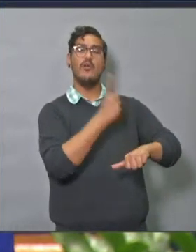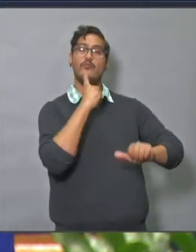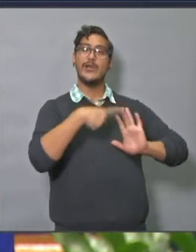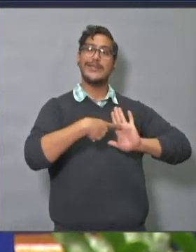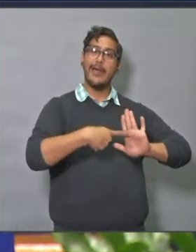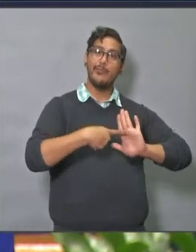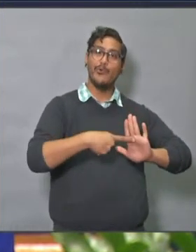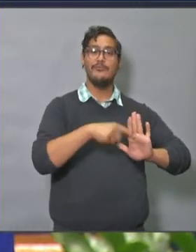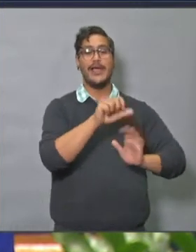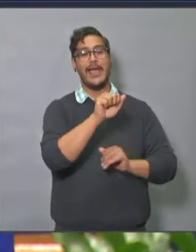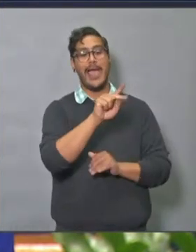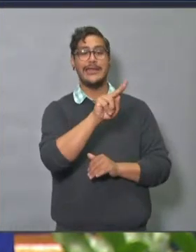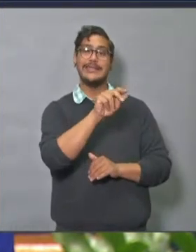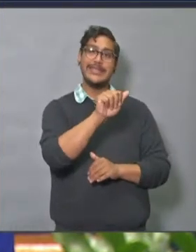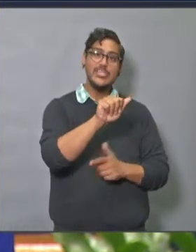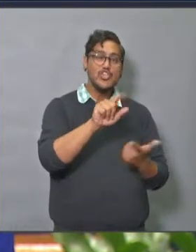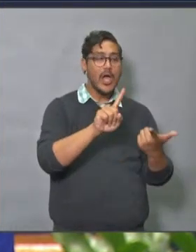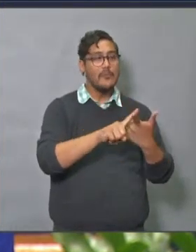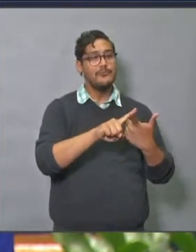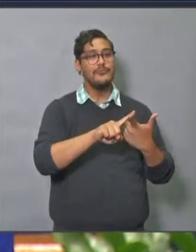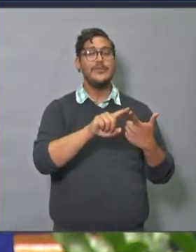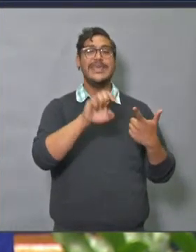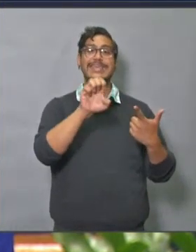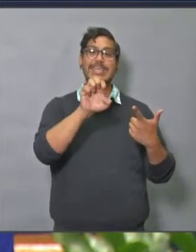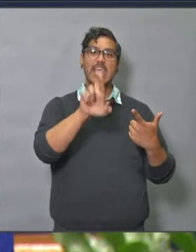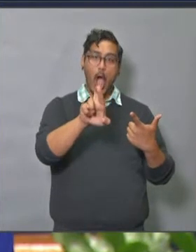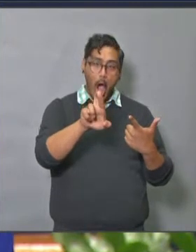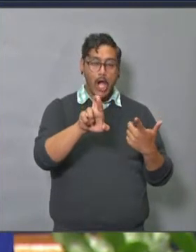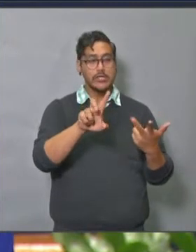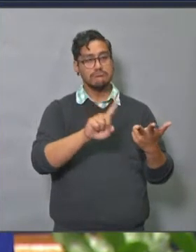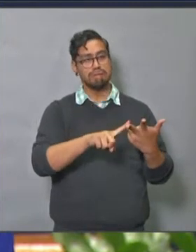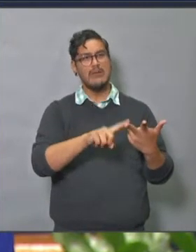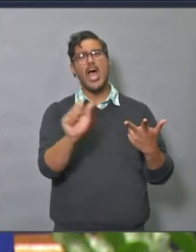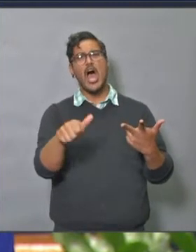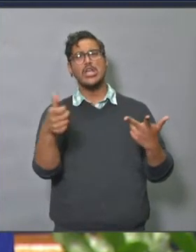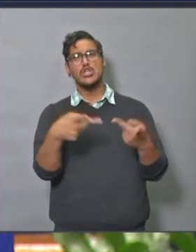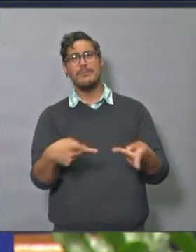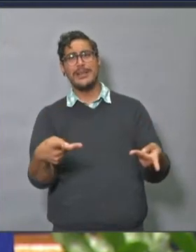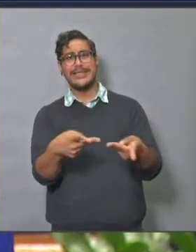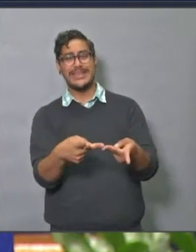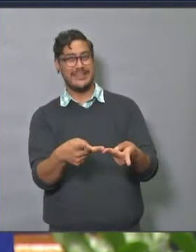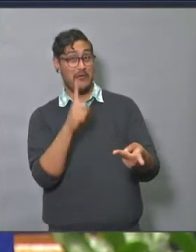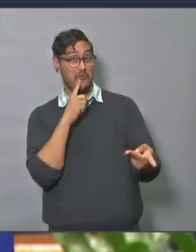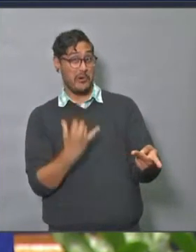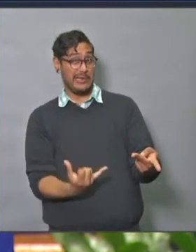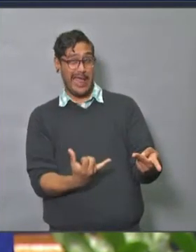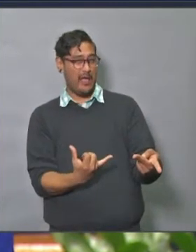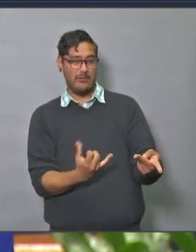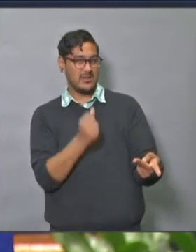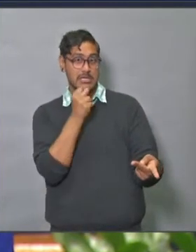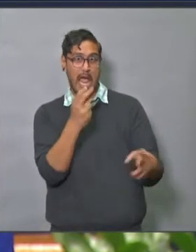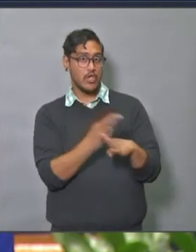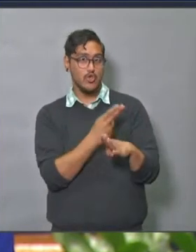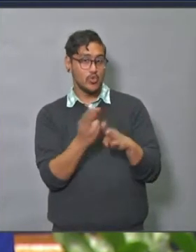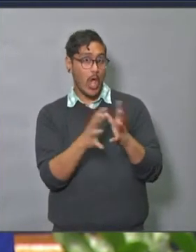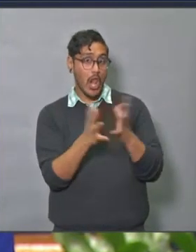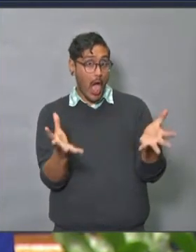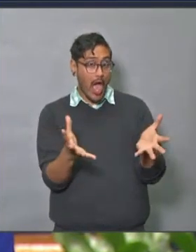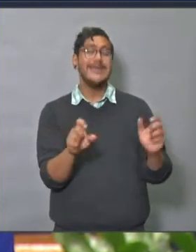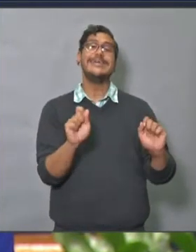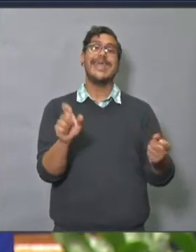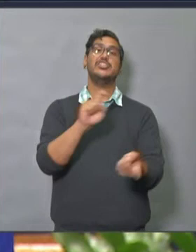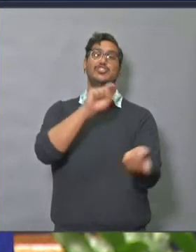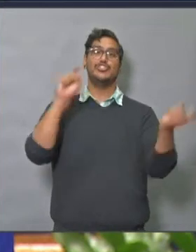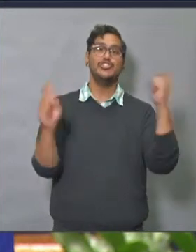units, emergency departments, other physical settings that may not be needed for the care of other patients so that it can accommodate